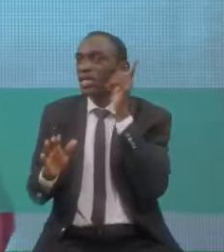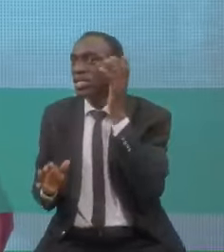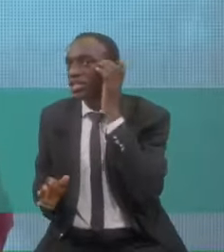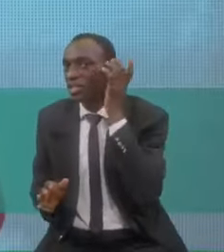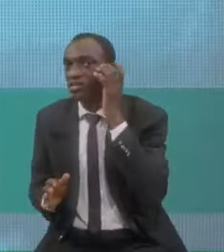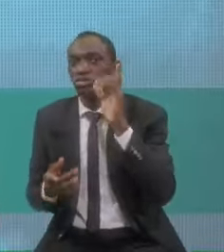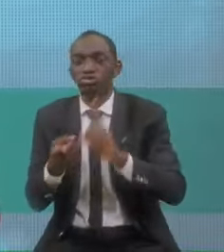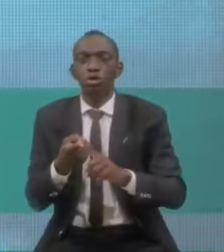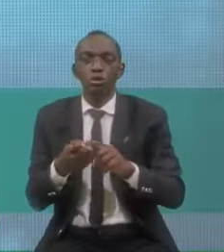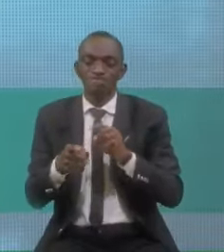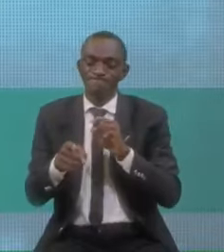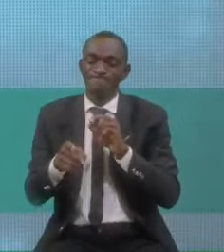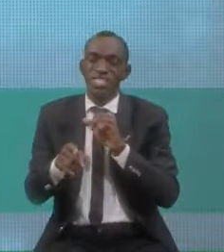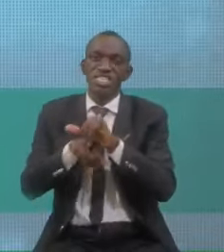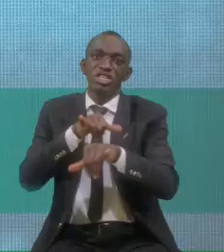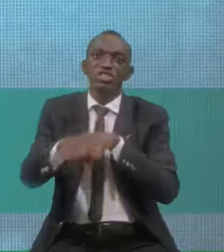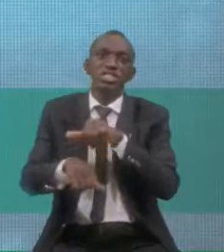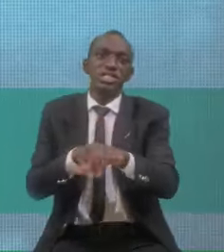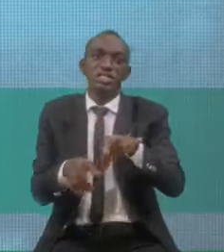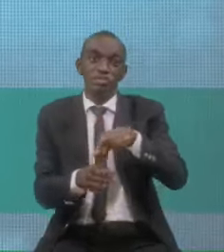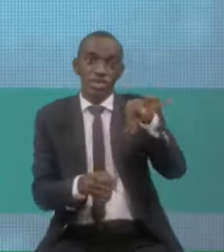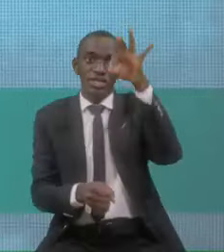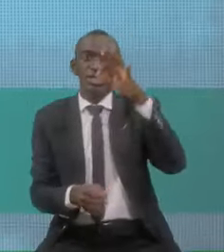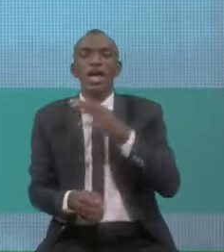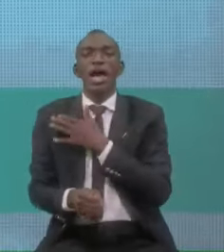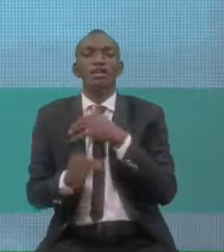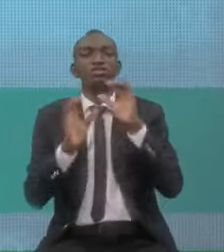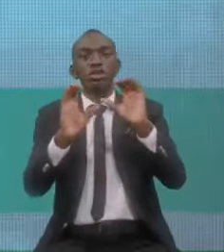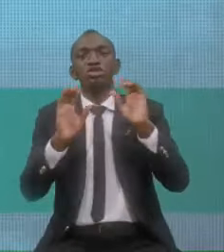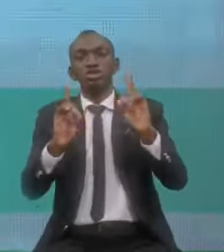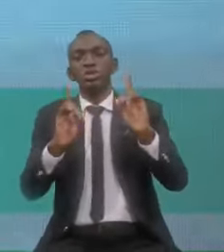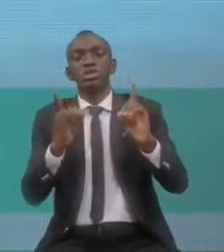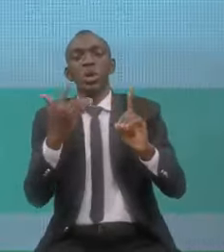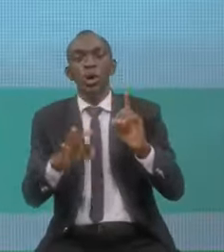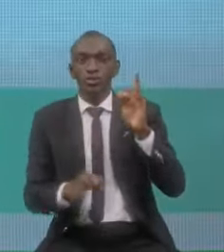the warning by the Holy Spirit. It says in verse 2,